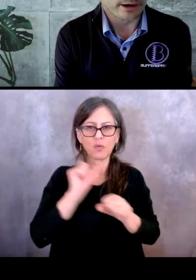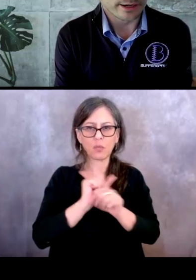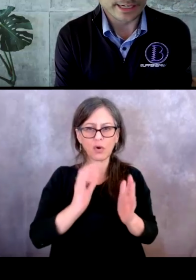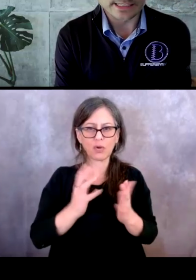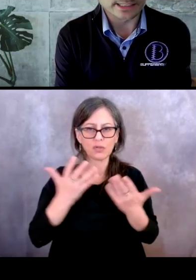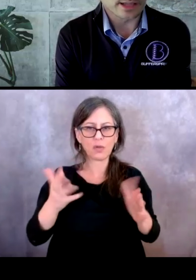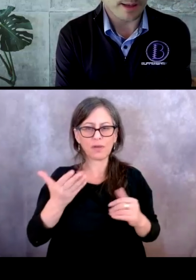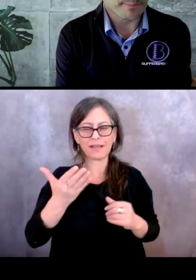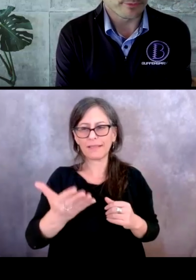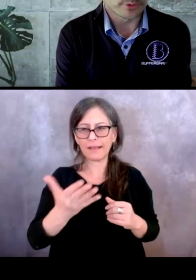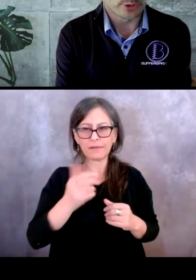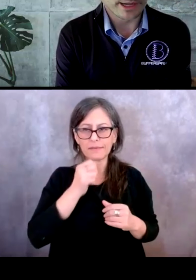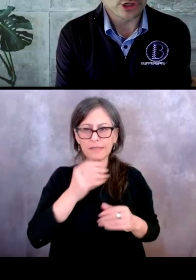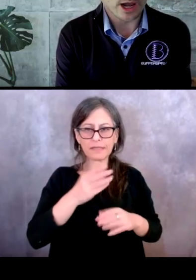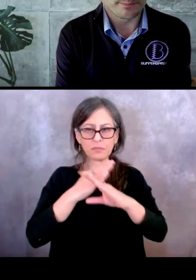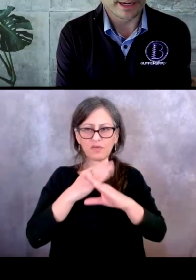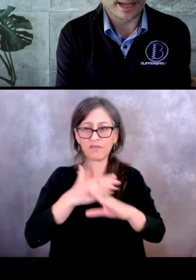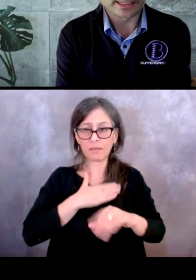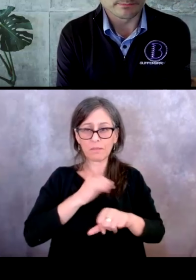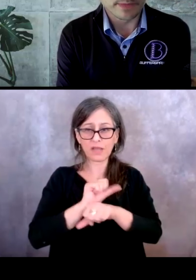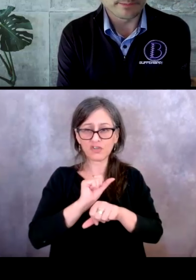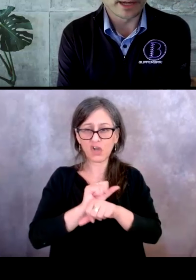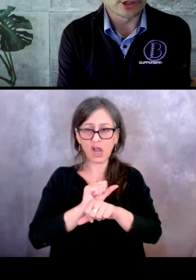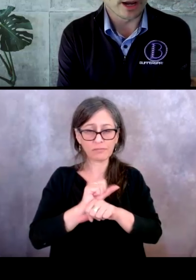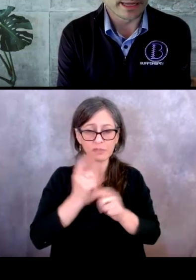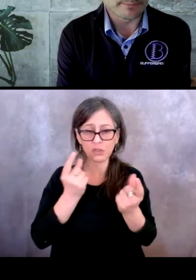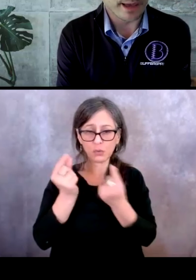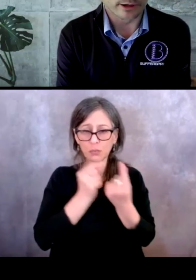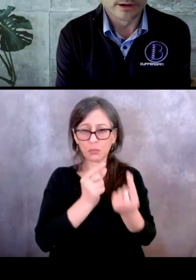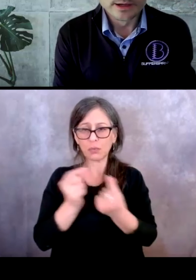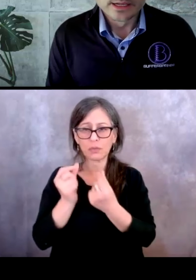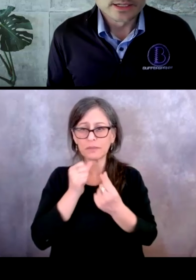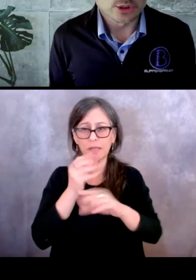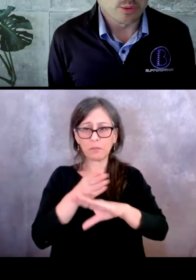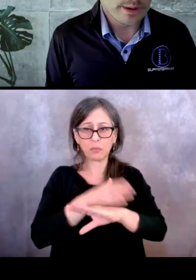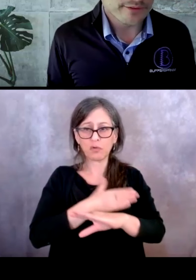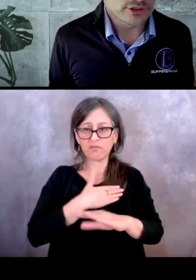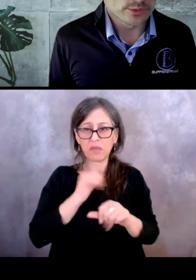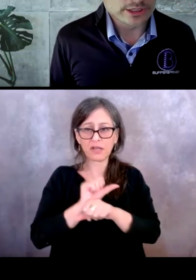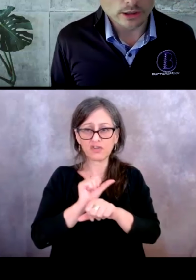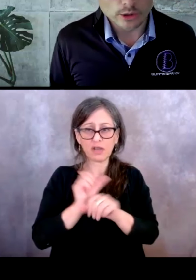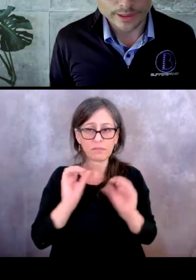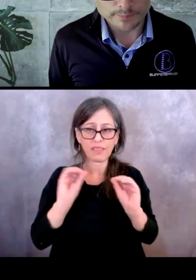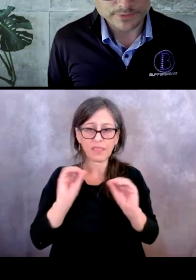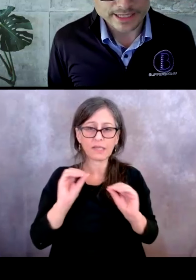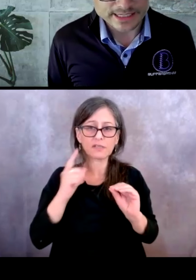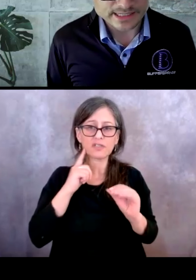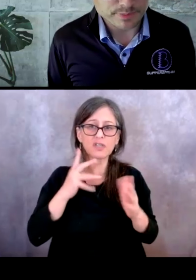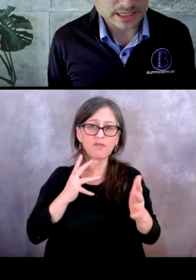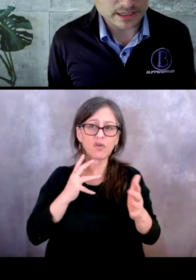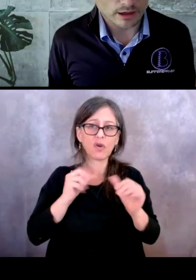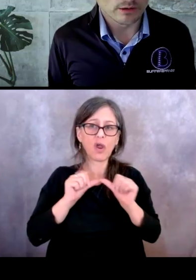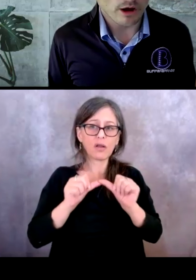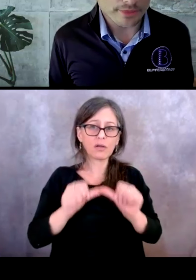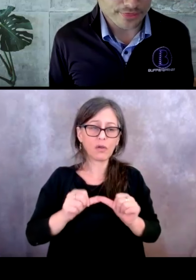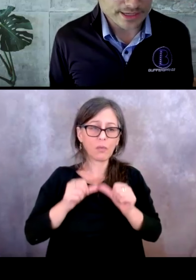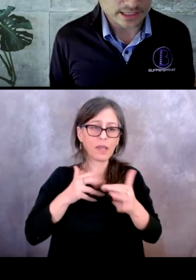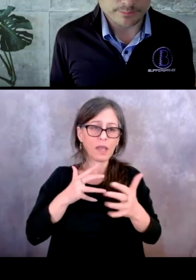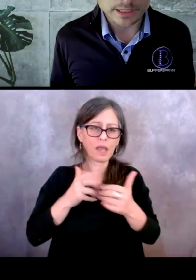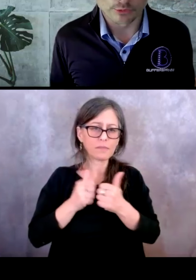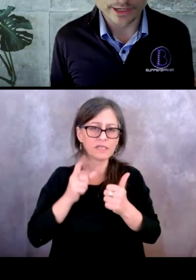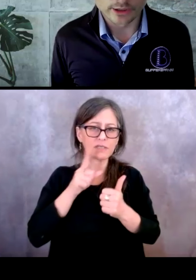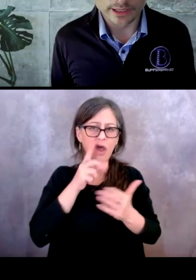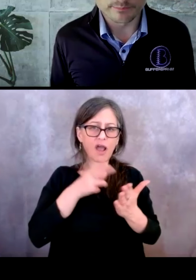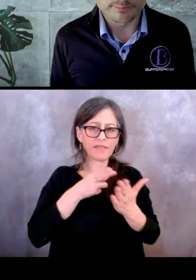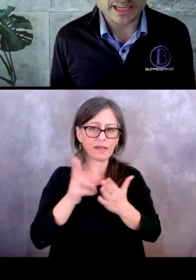already there. It hasn't stopped me from doing my job. It hasn't made my job any better. So what we have to do in the ongoing updates is be